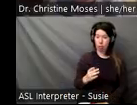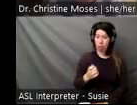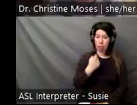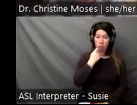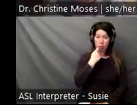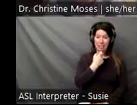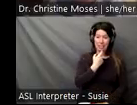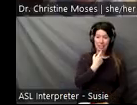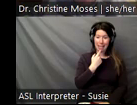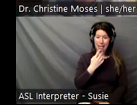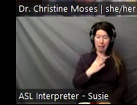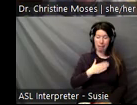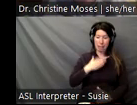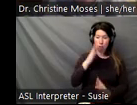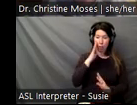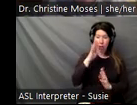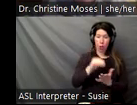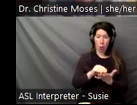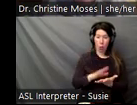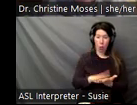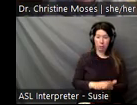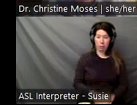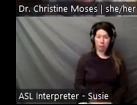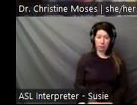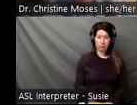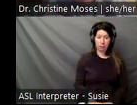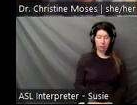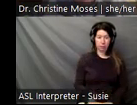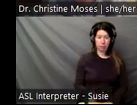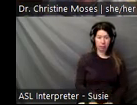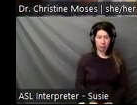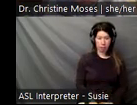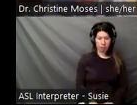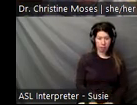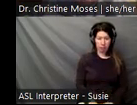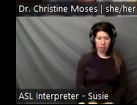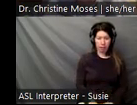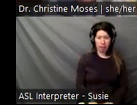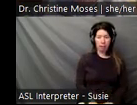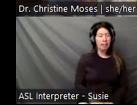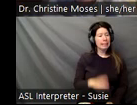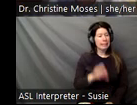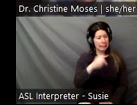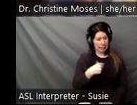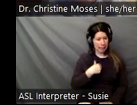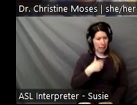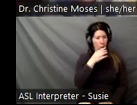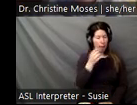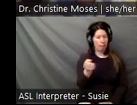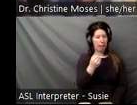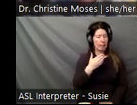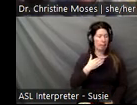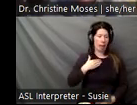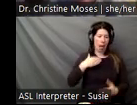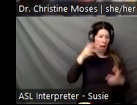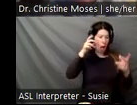Yeah, Yes, I'll put in a placeholder. My audio cut out for a second there, so